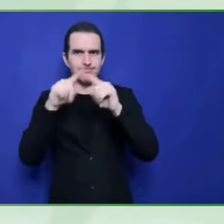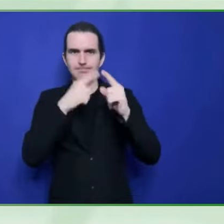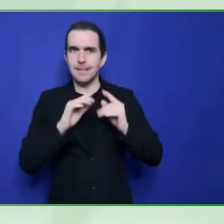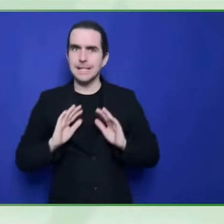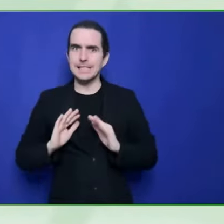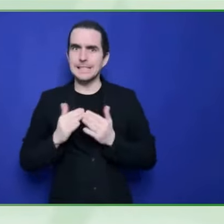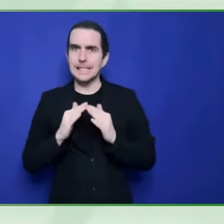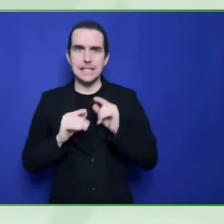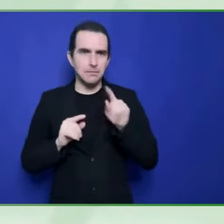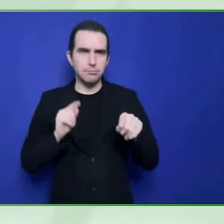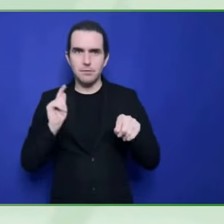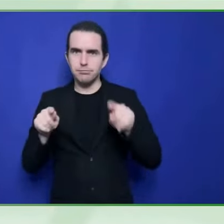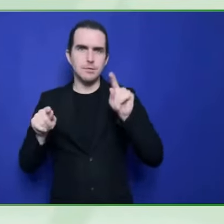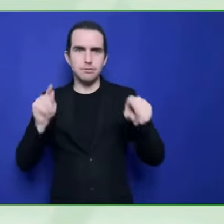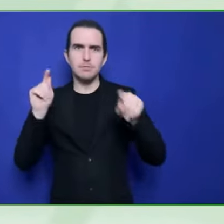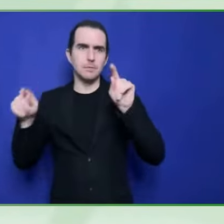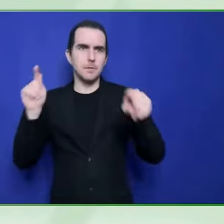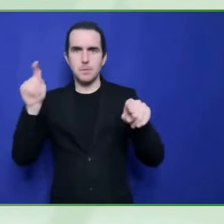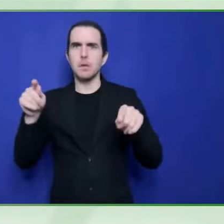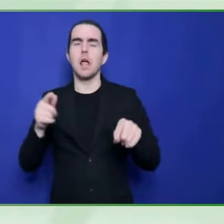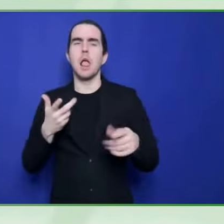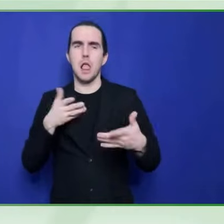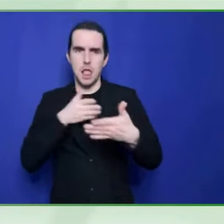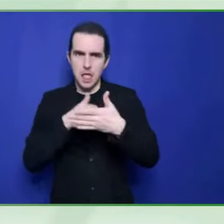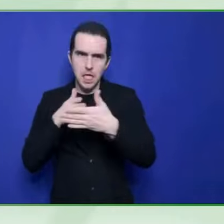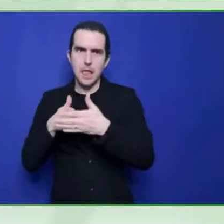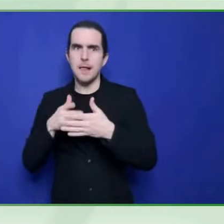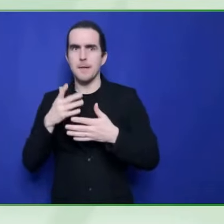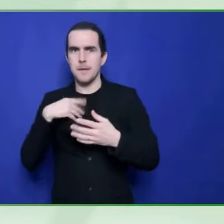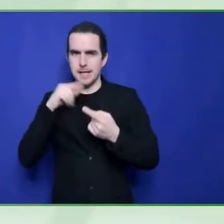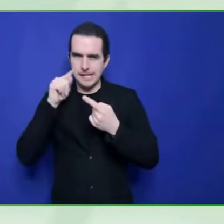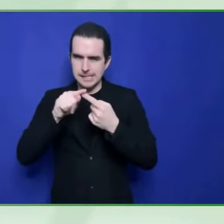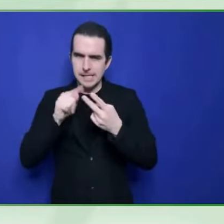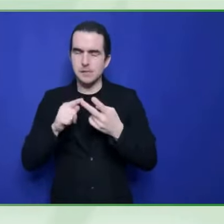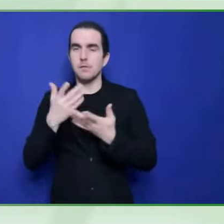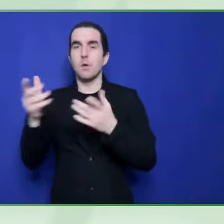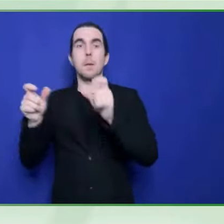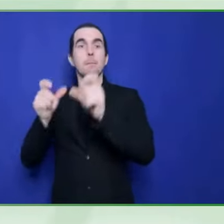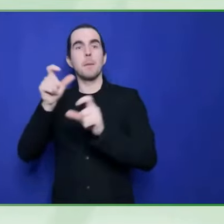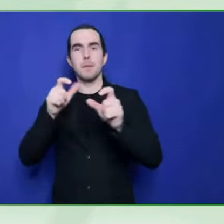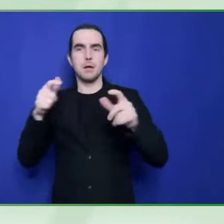of what we had to annotate were indoor infrastructure, because people go into